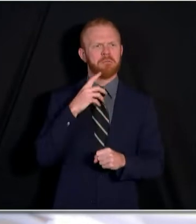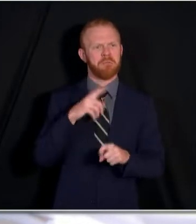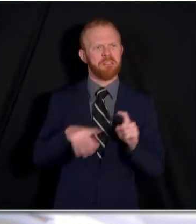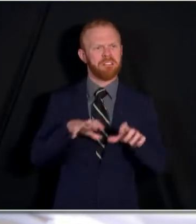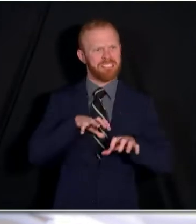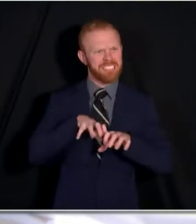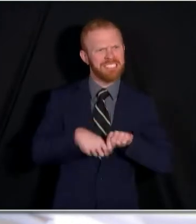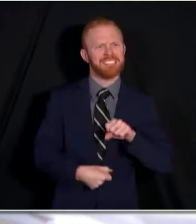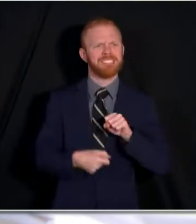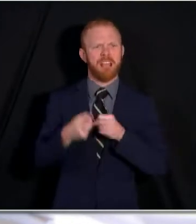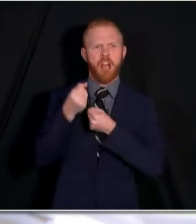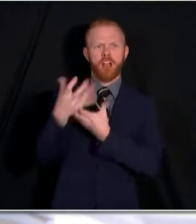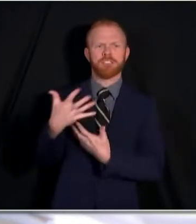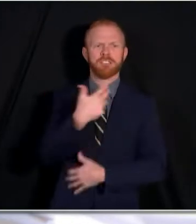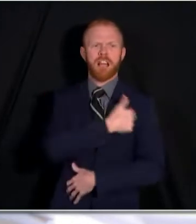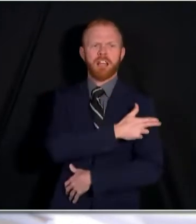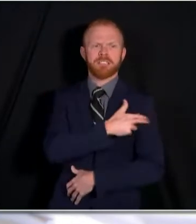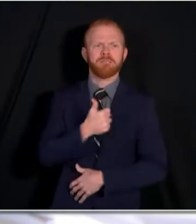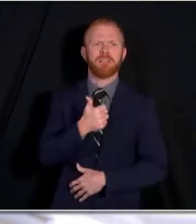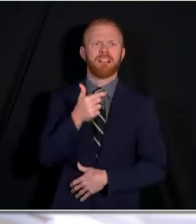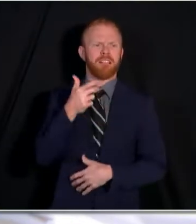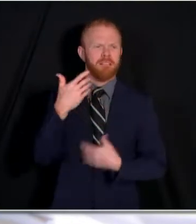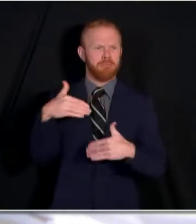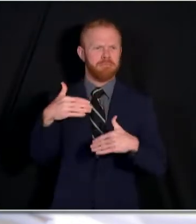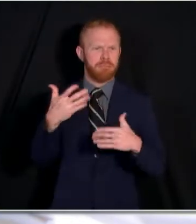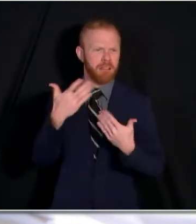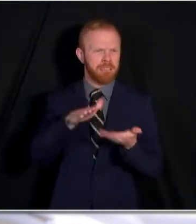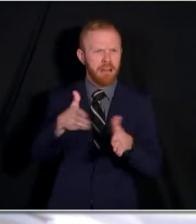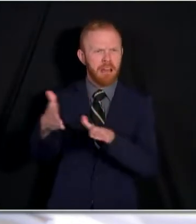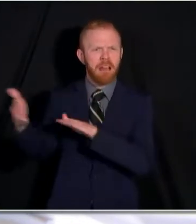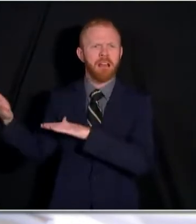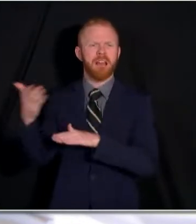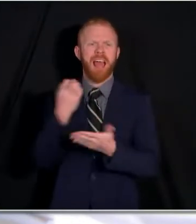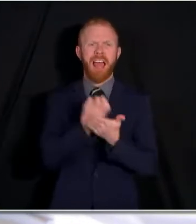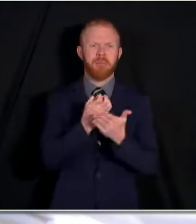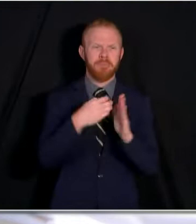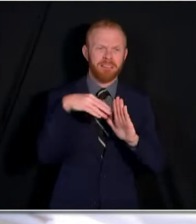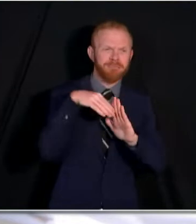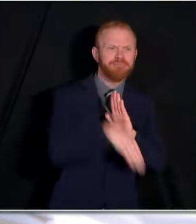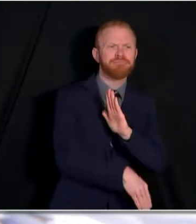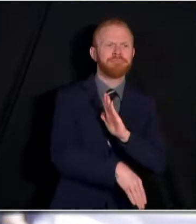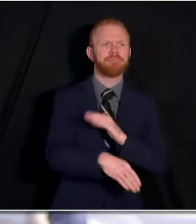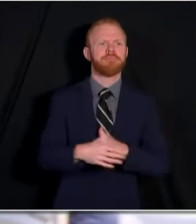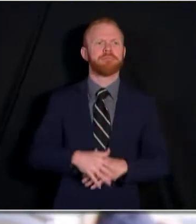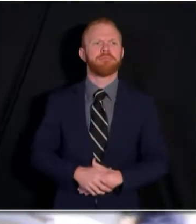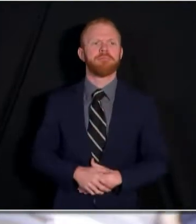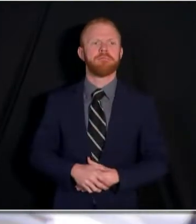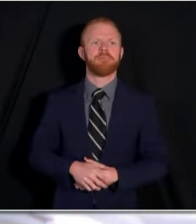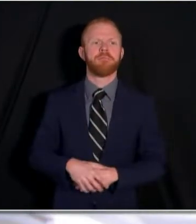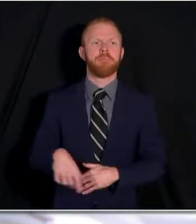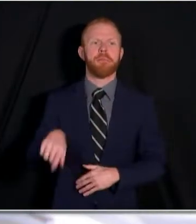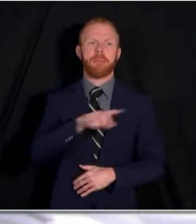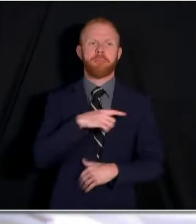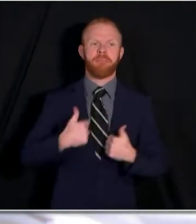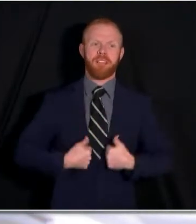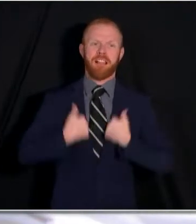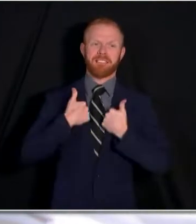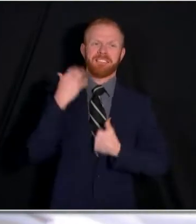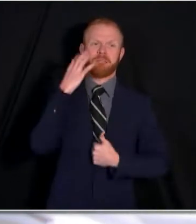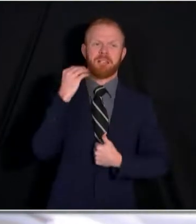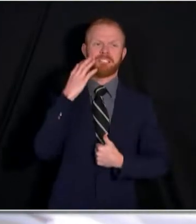hospitalizations, of the economic devastation as well. But they're living that fear right now, will I ever get my